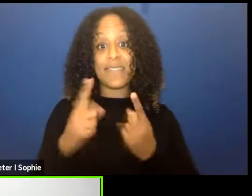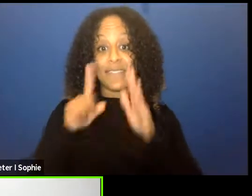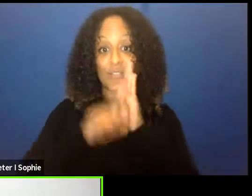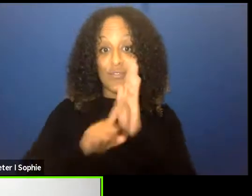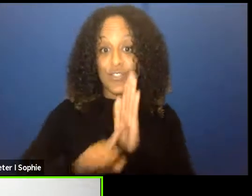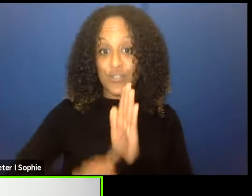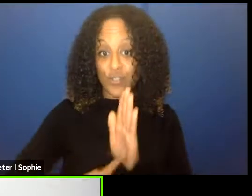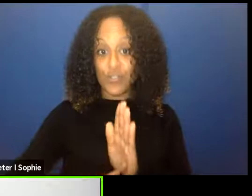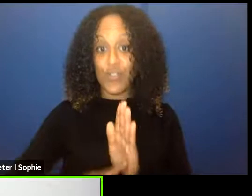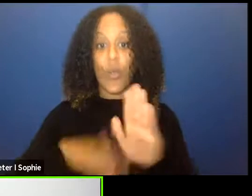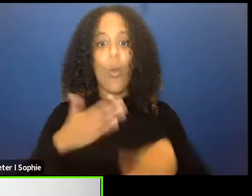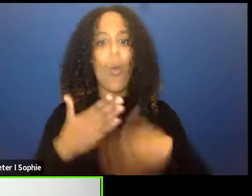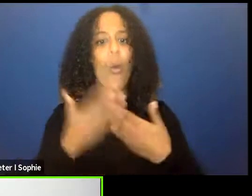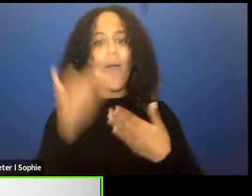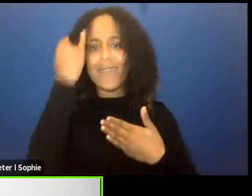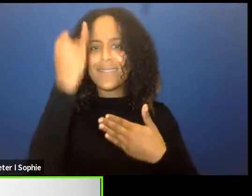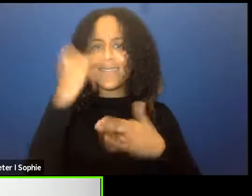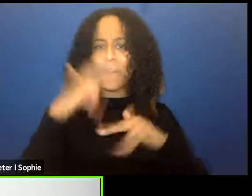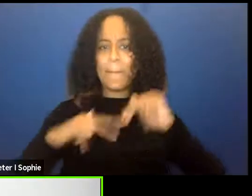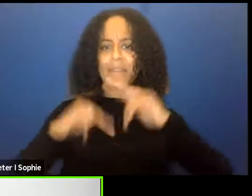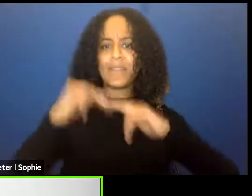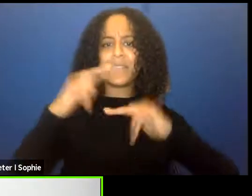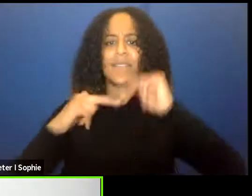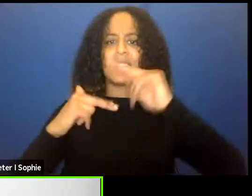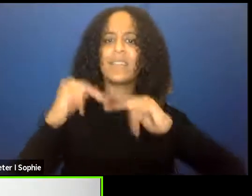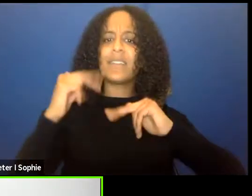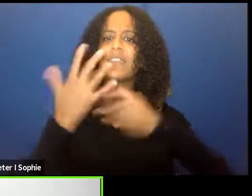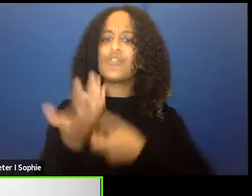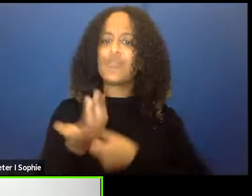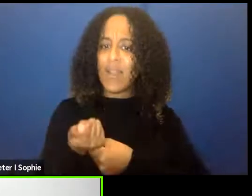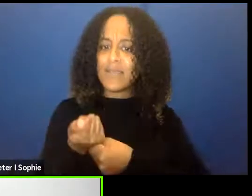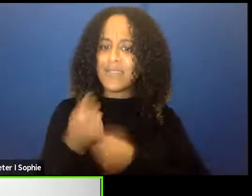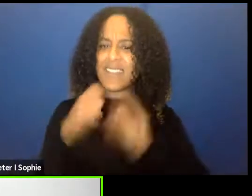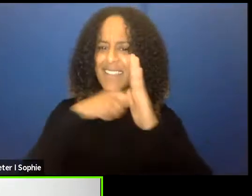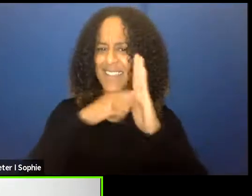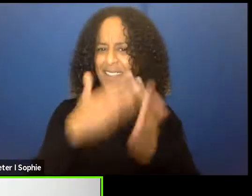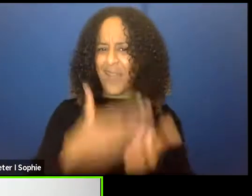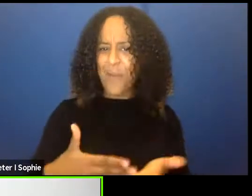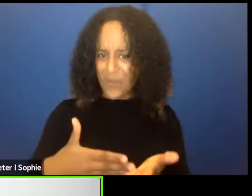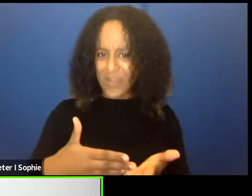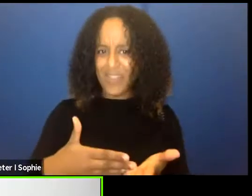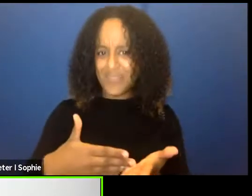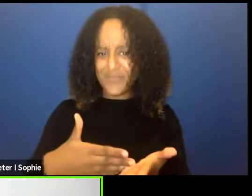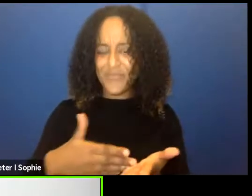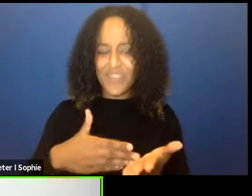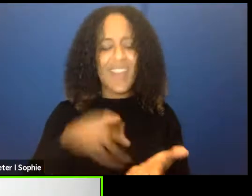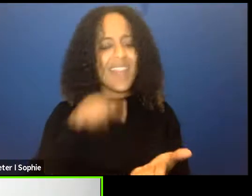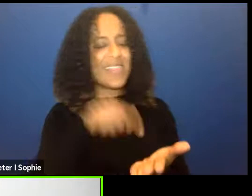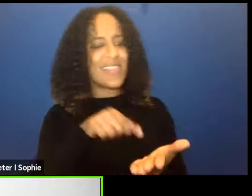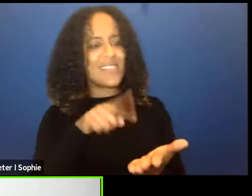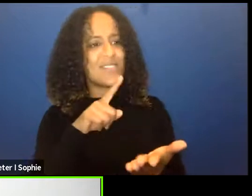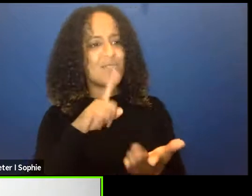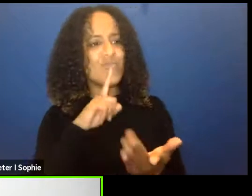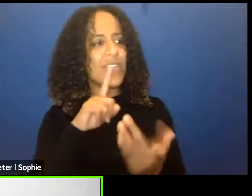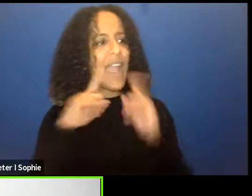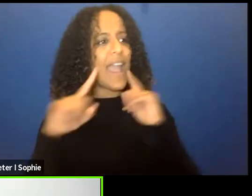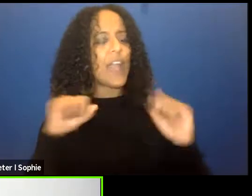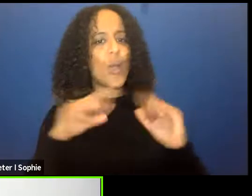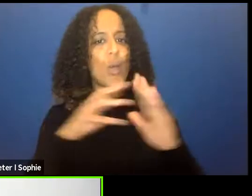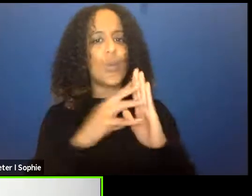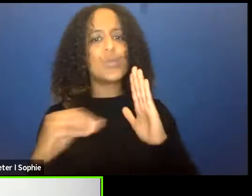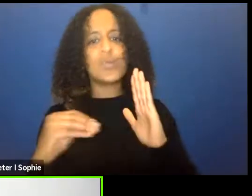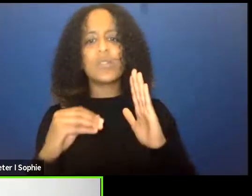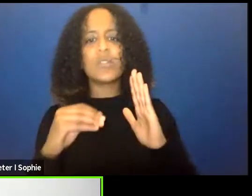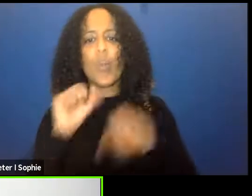was the whole idea of building trust as a key component, and it echoes some of the work that we're